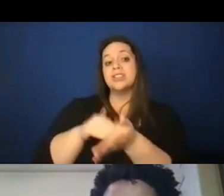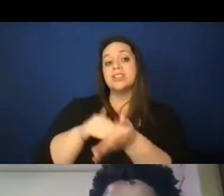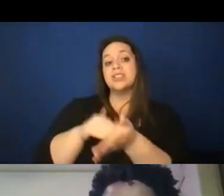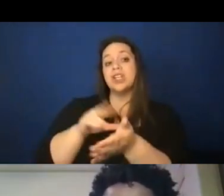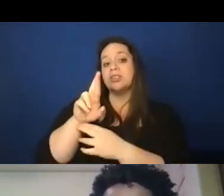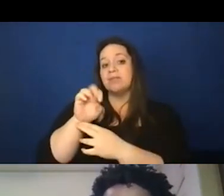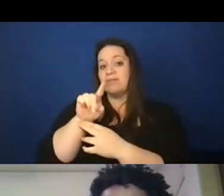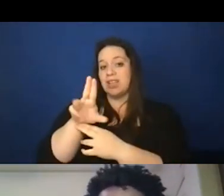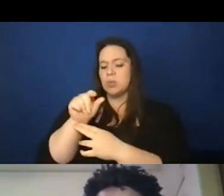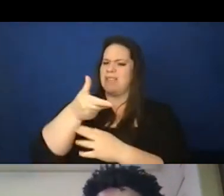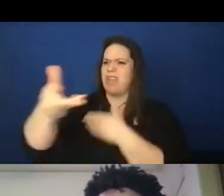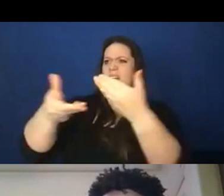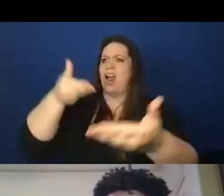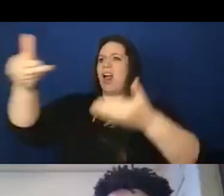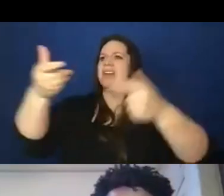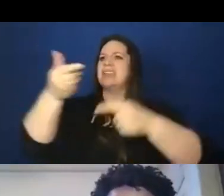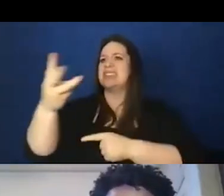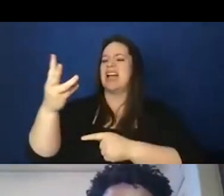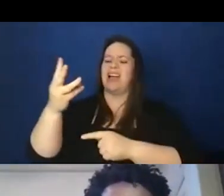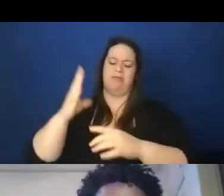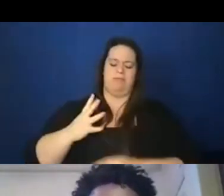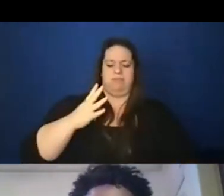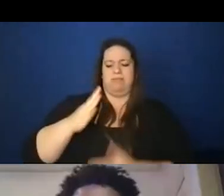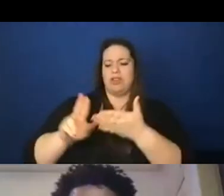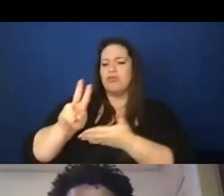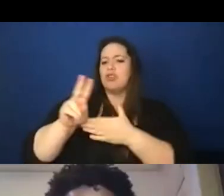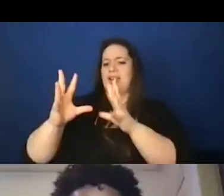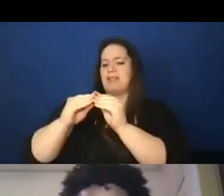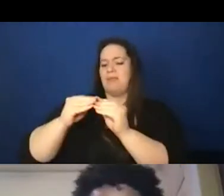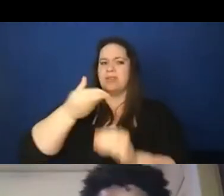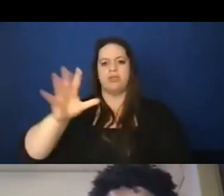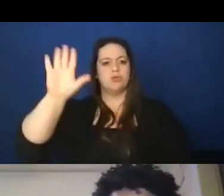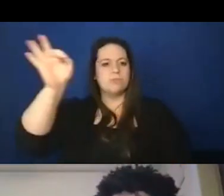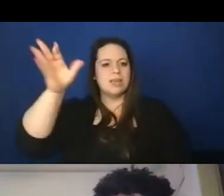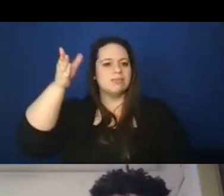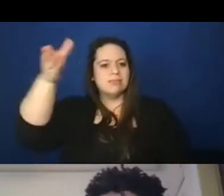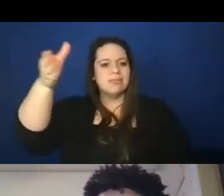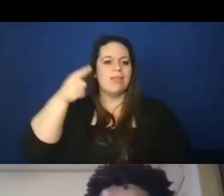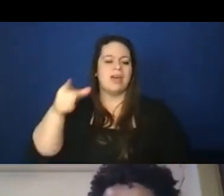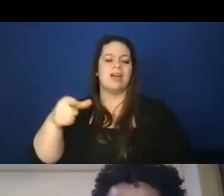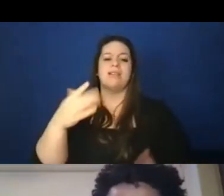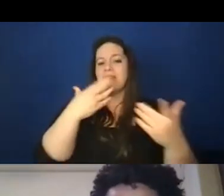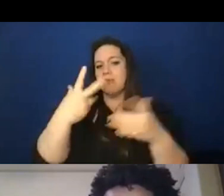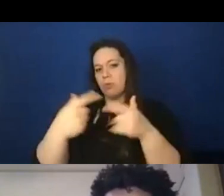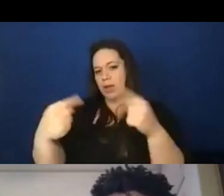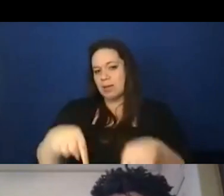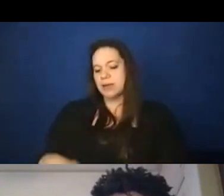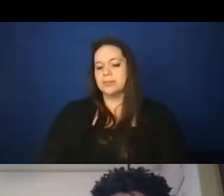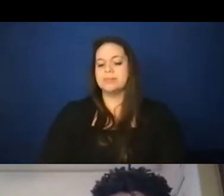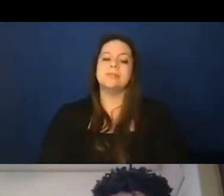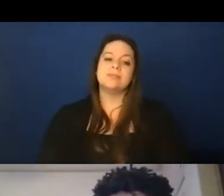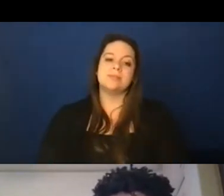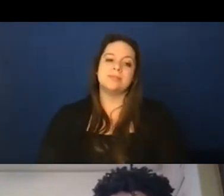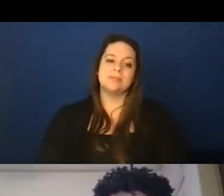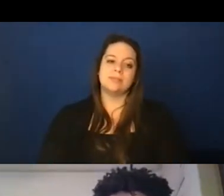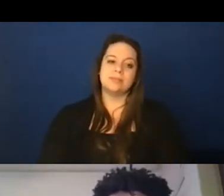prestigious universities and conferences in the nation. Thank you both for being here. So during our conversation, we